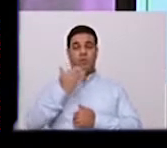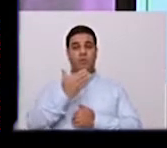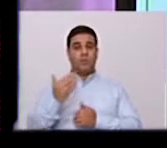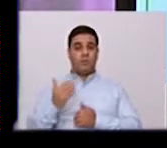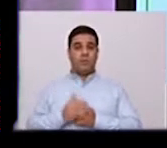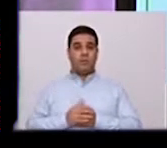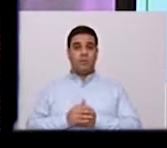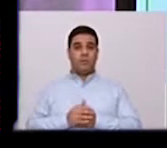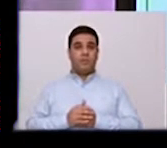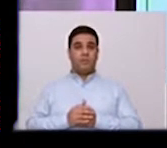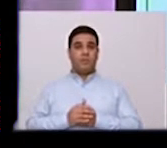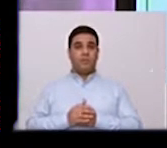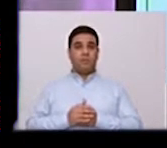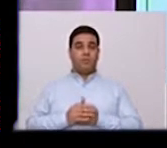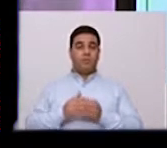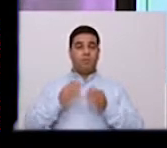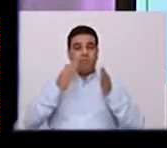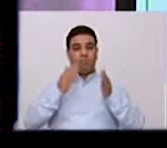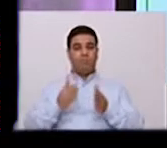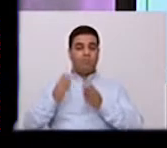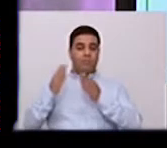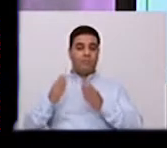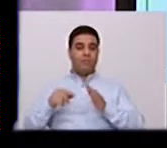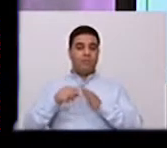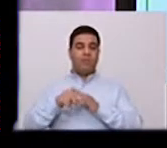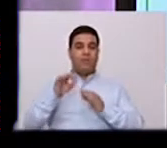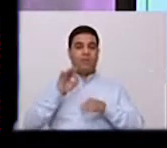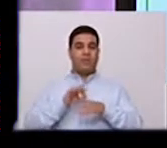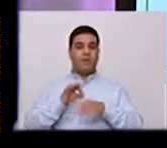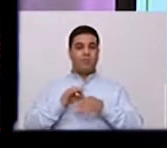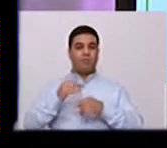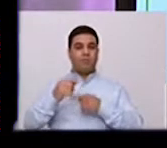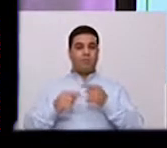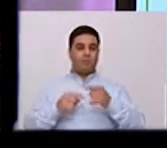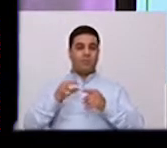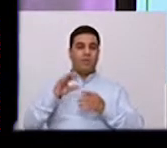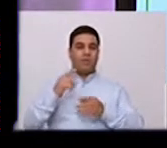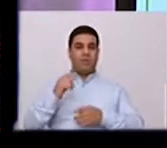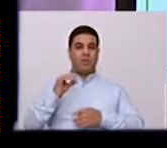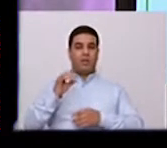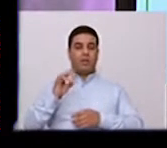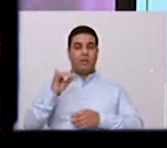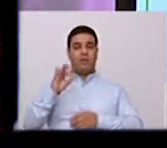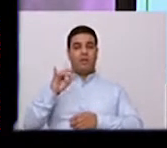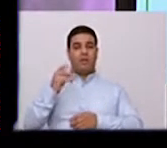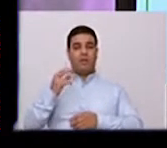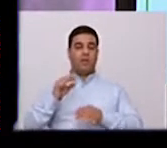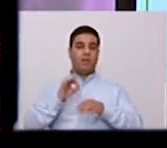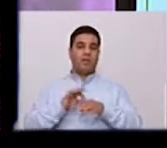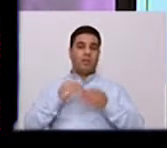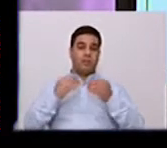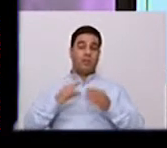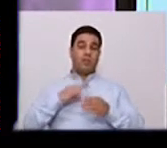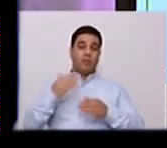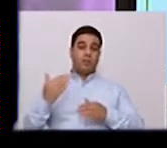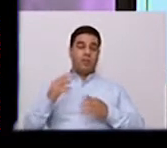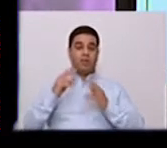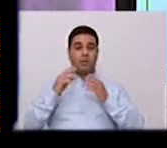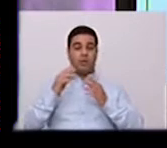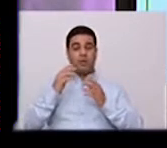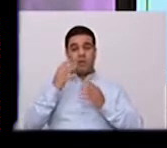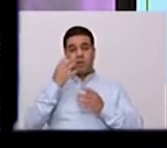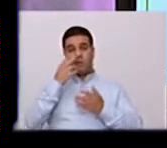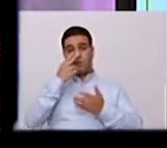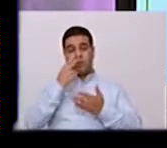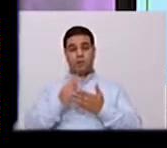sizga o'sha jinsga bog'liq holda irsiylanuvchi kasallik, ya'ni gemofiliya kasalligi berilgan. Mana shu rasmga qarab,